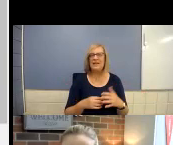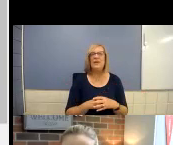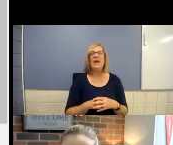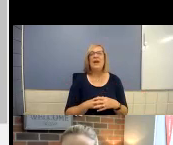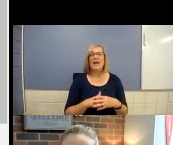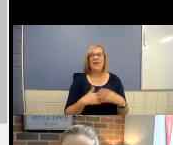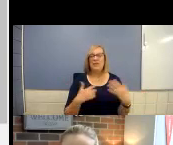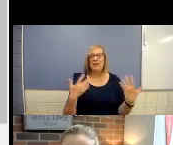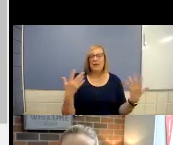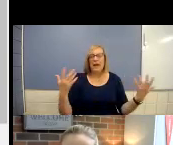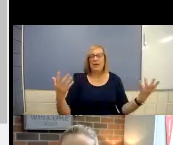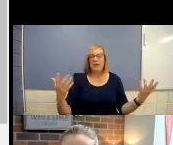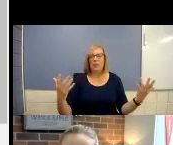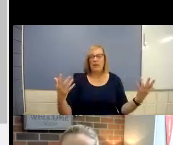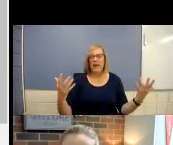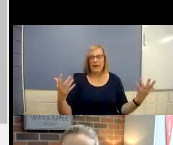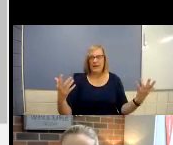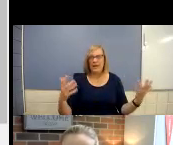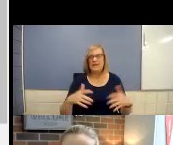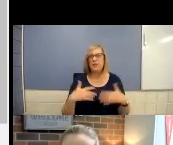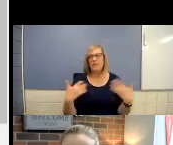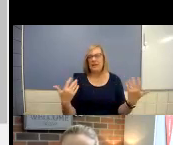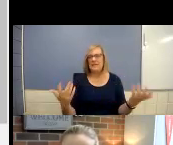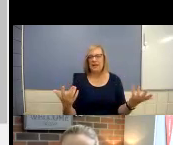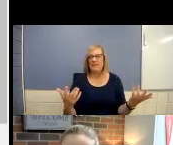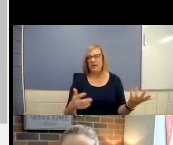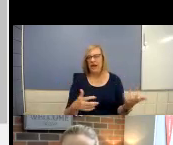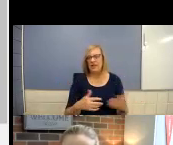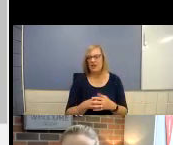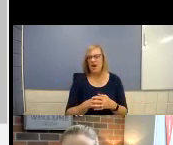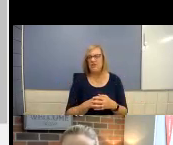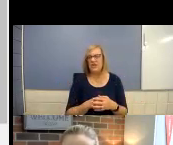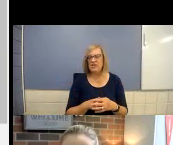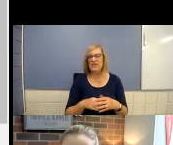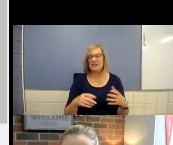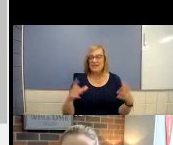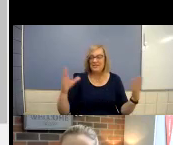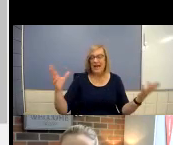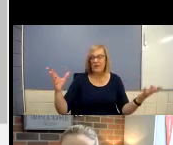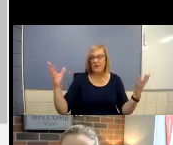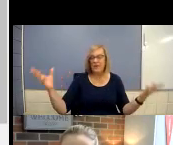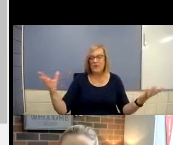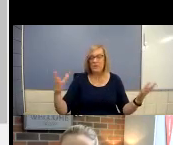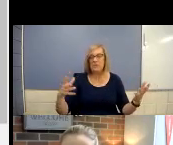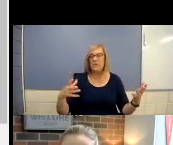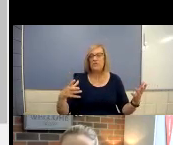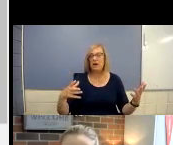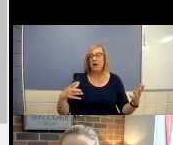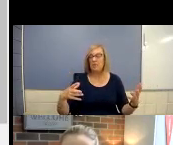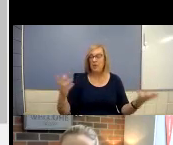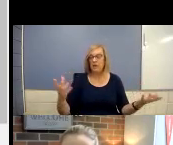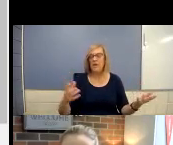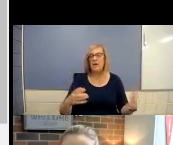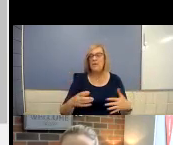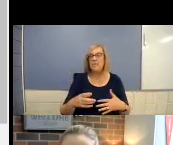ways that, you know, if you think about a bowling alley, it's perfectly set up for an ASL conversation because it's loud and noisy when people